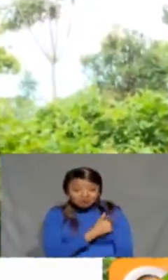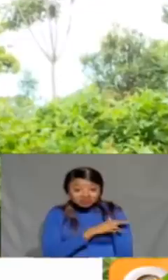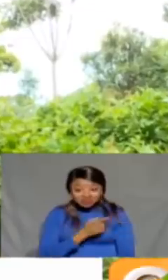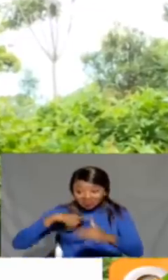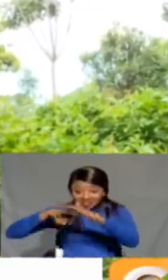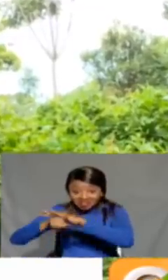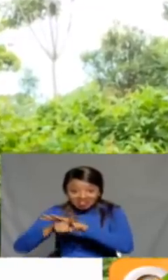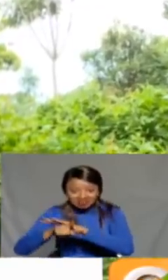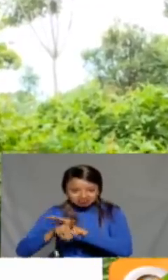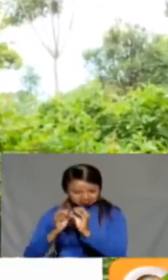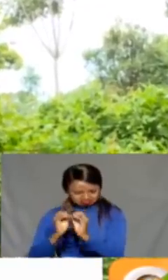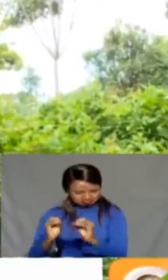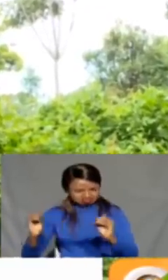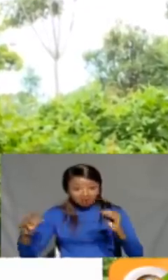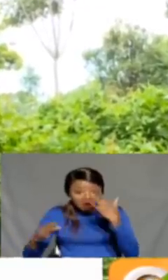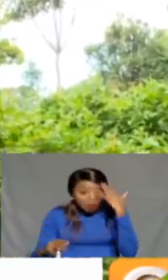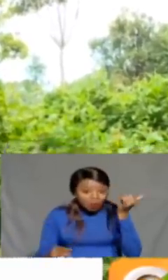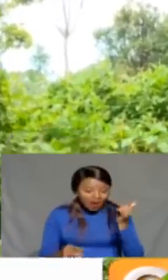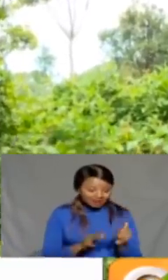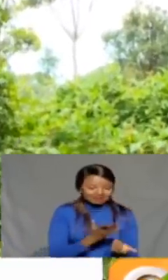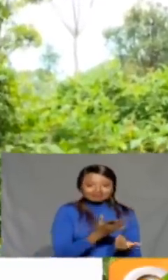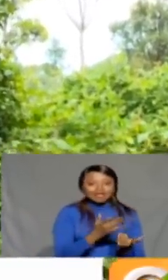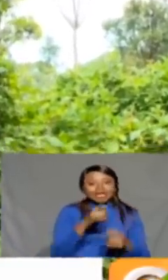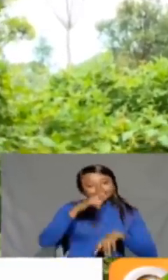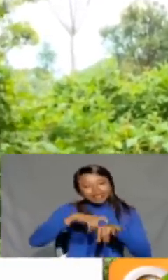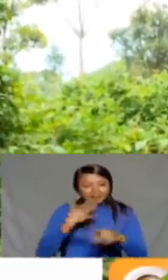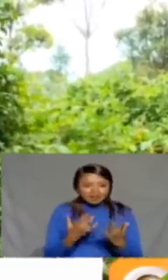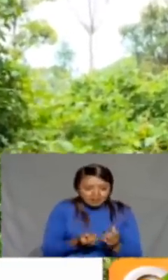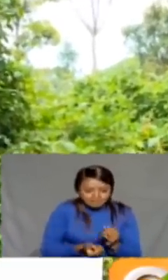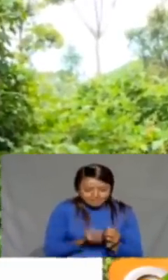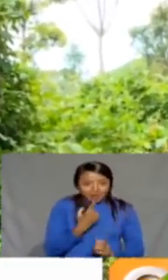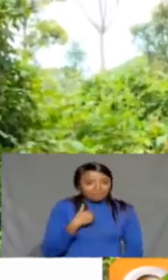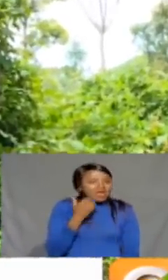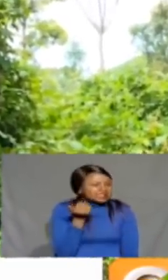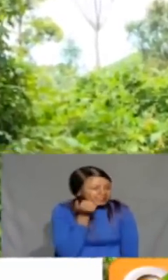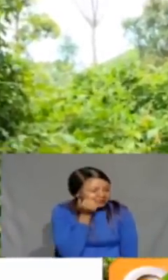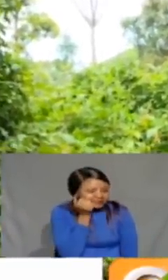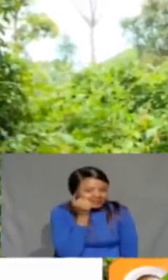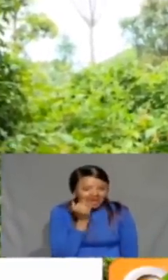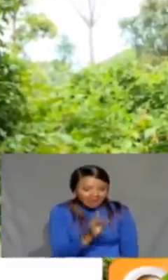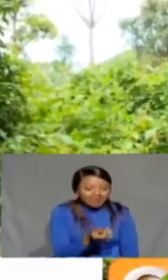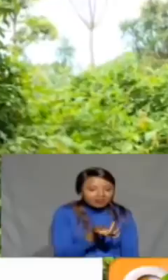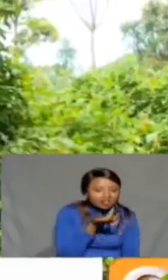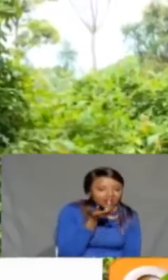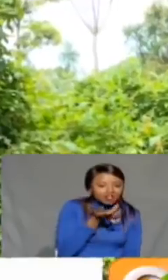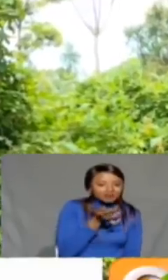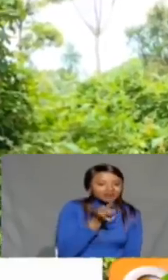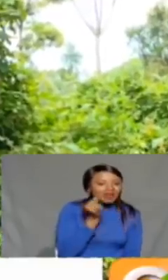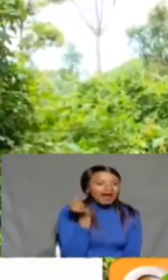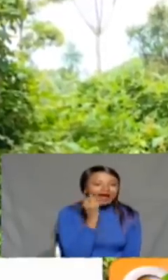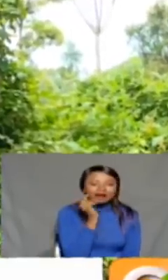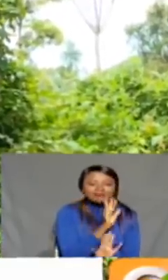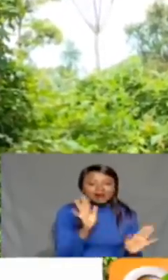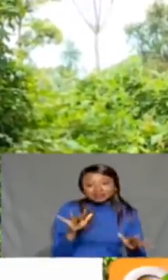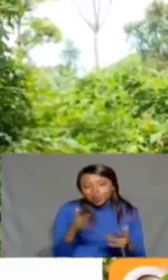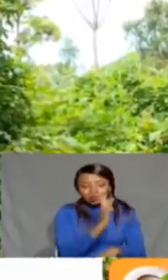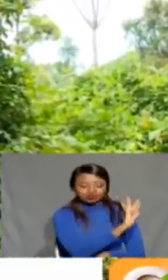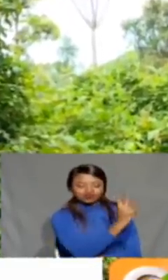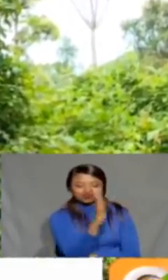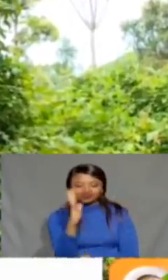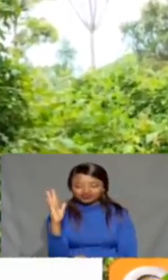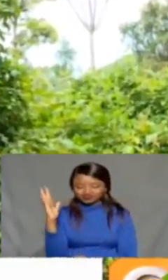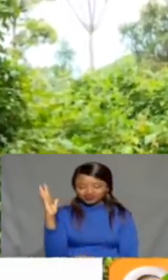hatujui. Sababu hospitali ilikuwa ni asali na miti ya misitu.